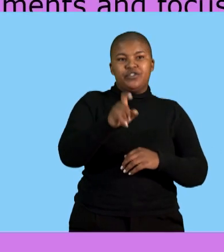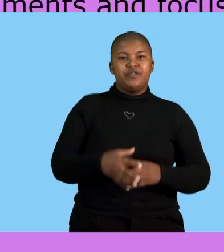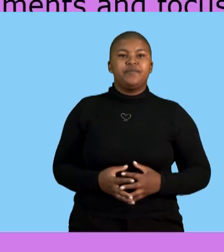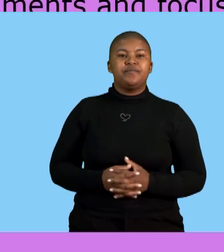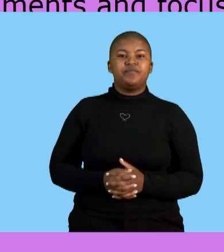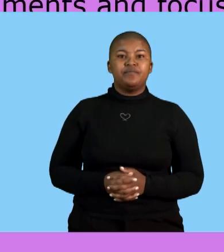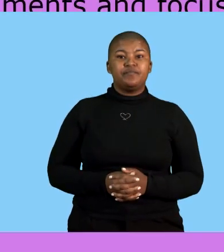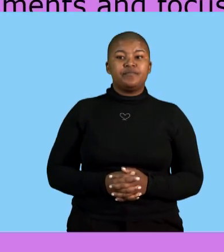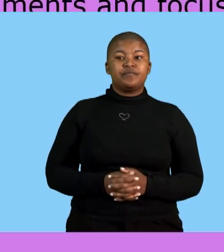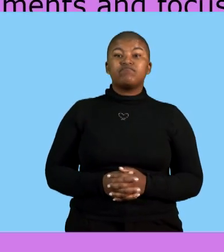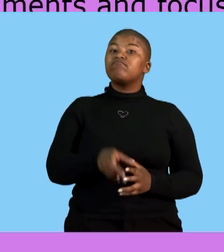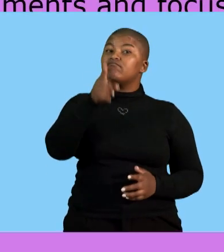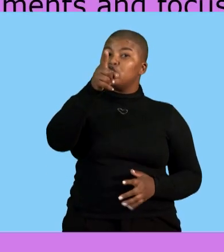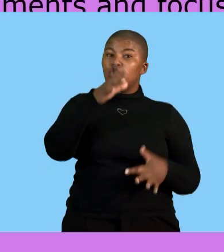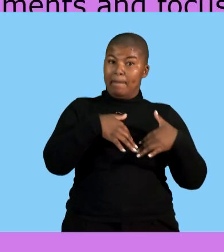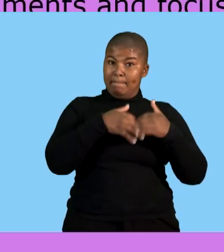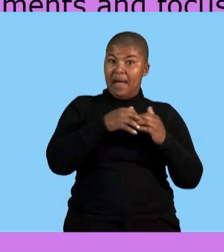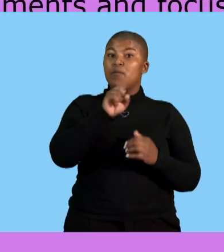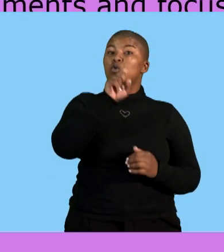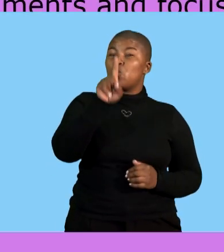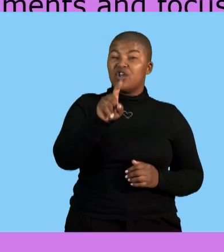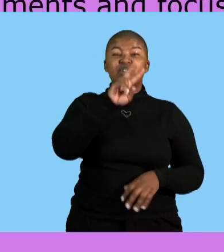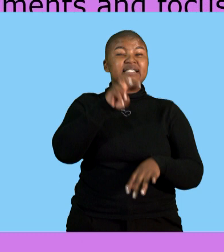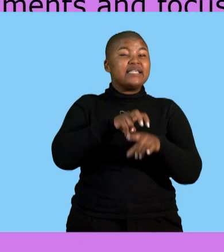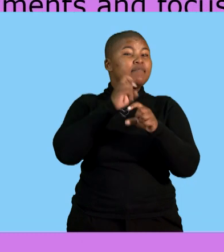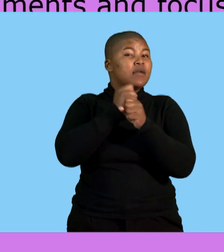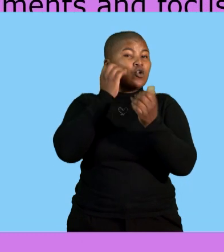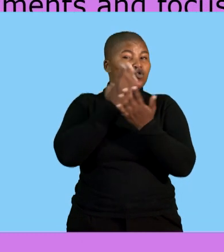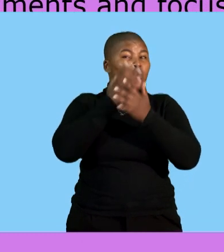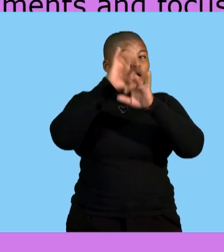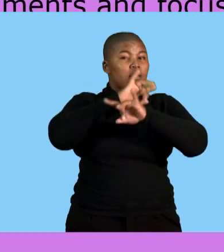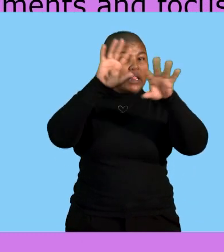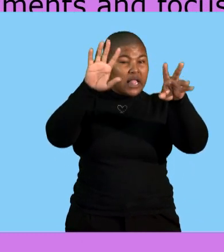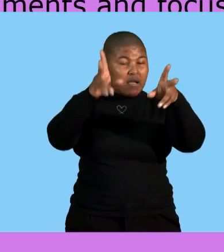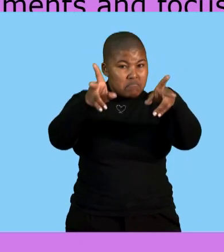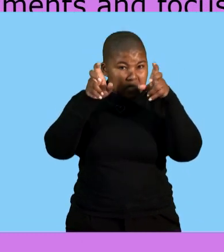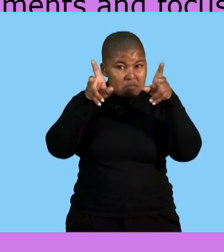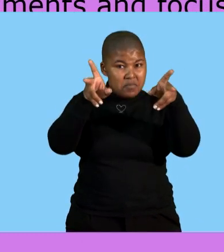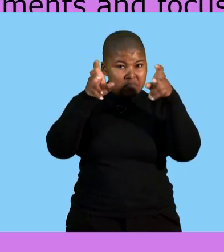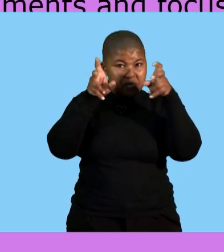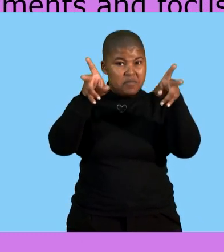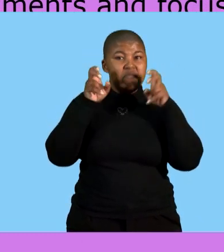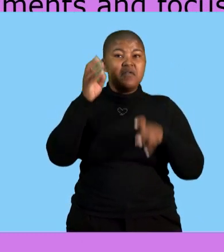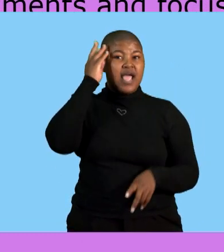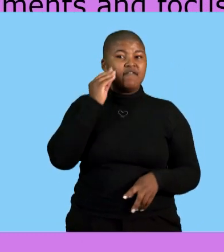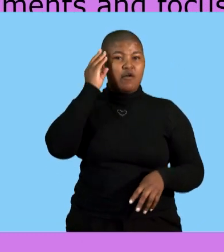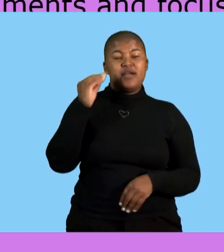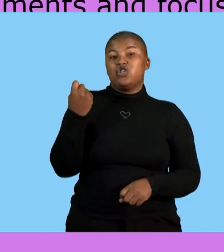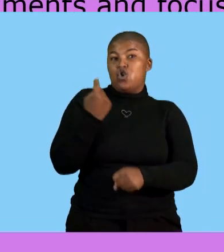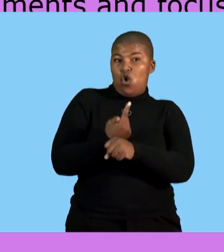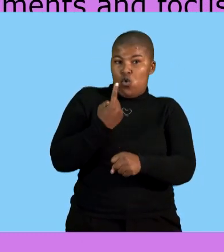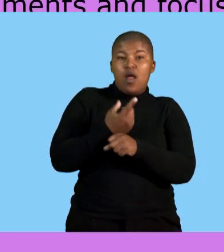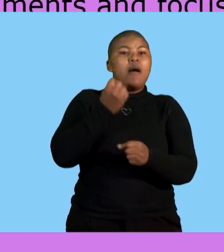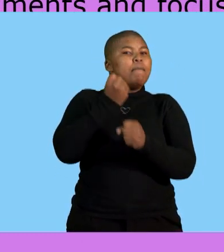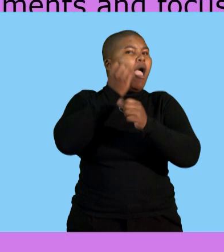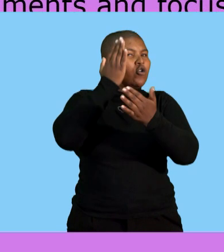Now, when developing a question, one needs to closely look at the given context at all times in order